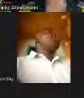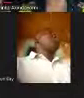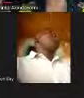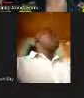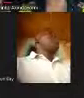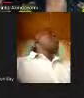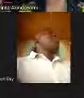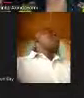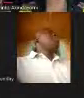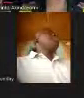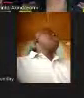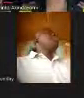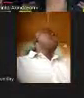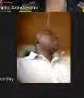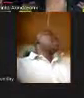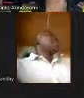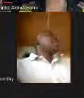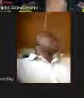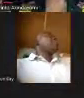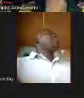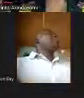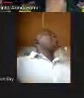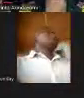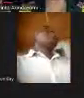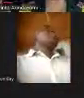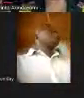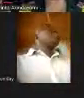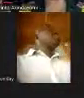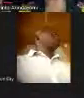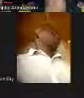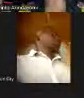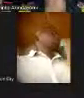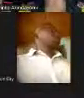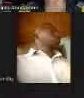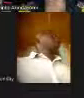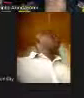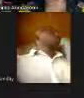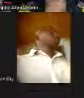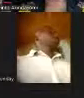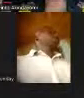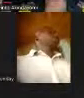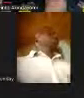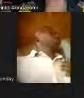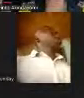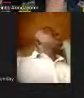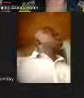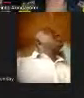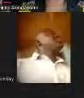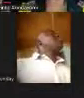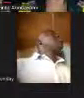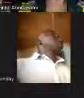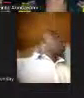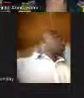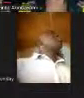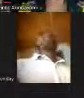to diagnose a child, that child must have 10 of those symptoms. And the funny